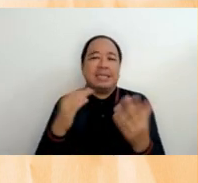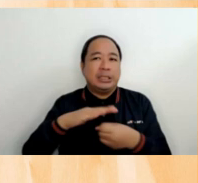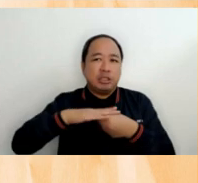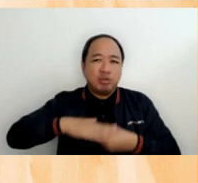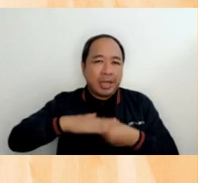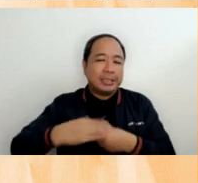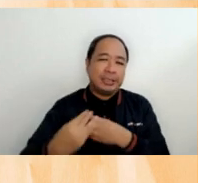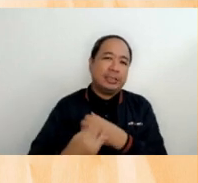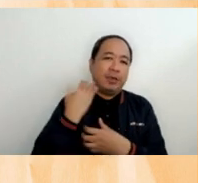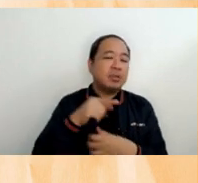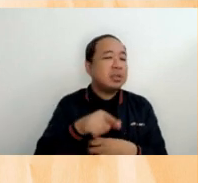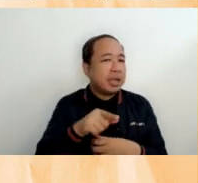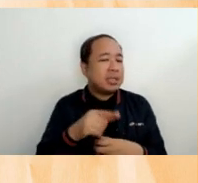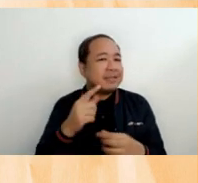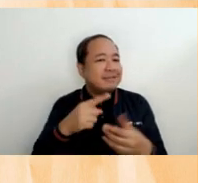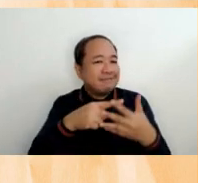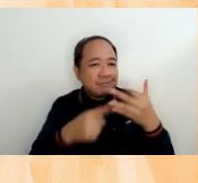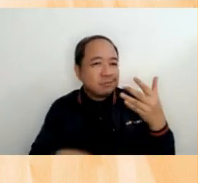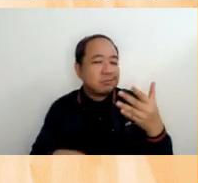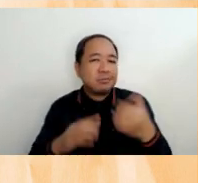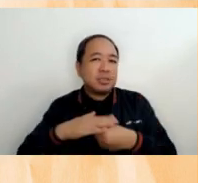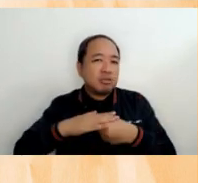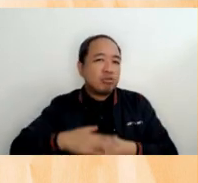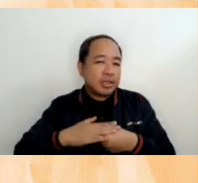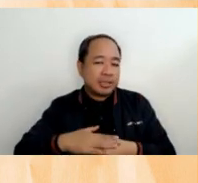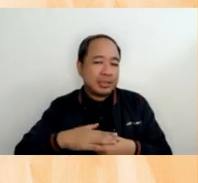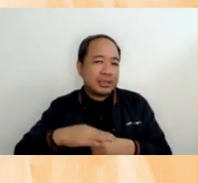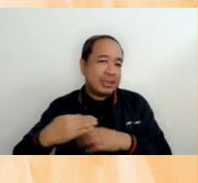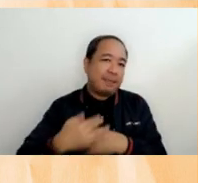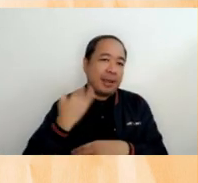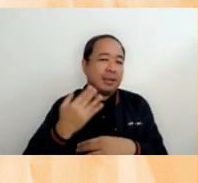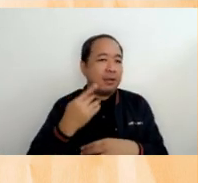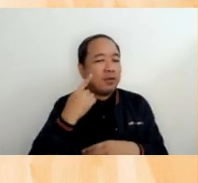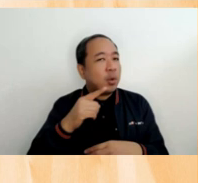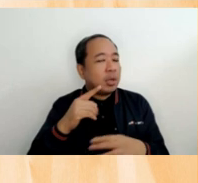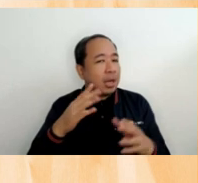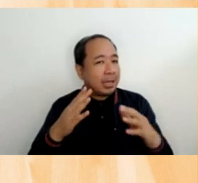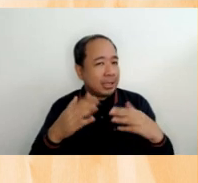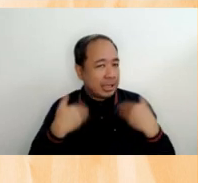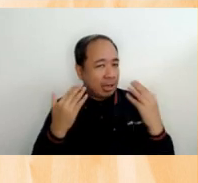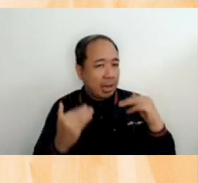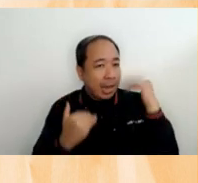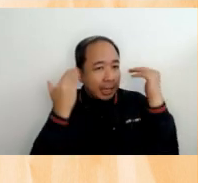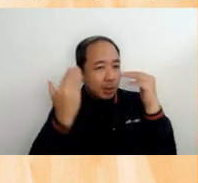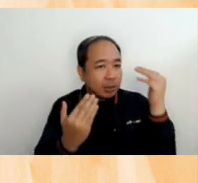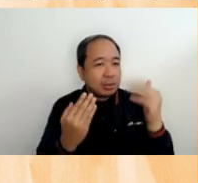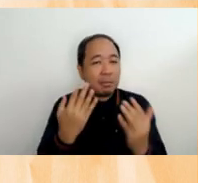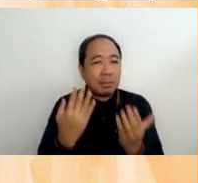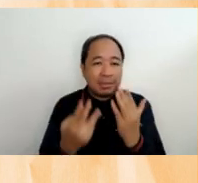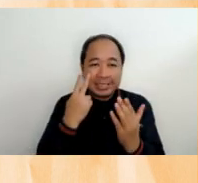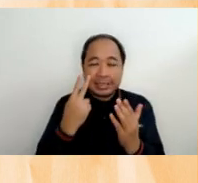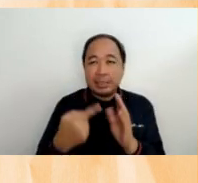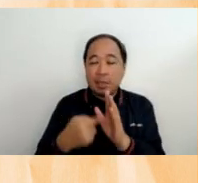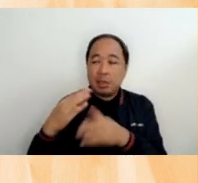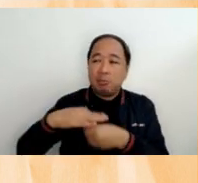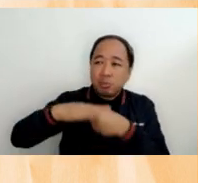their future. I actually heard one of my colleagues in her lecture last week that this is, a concern